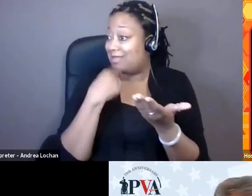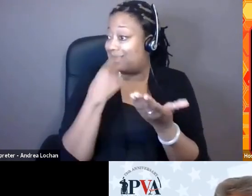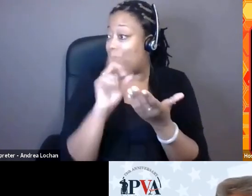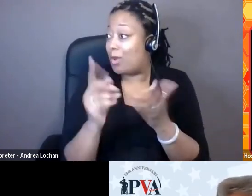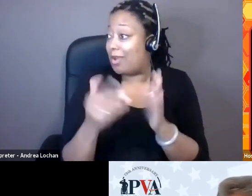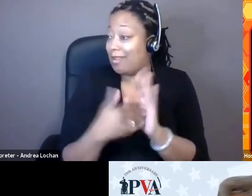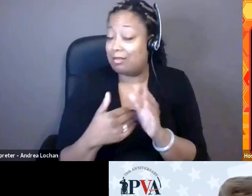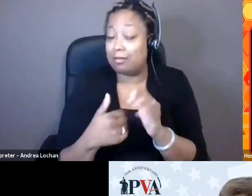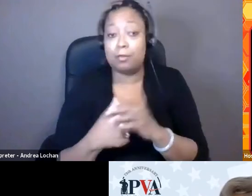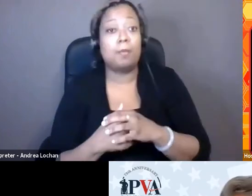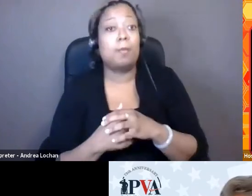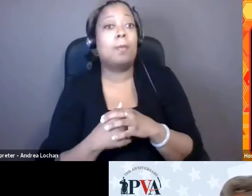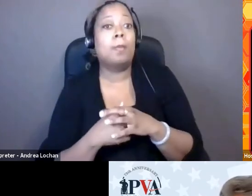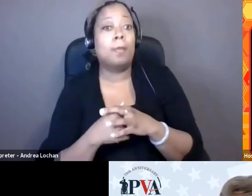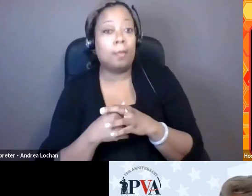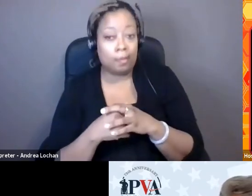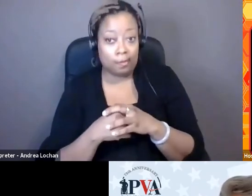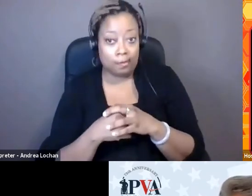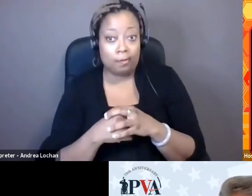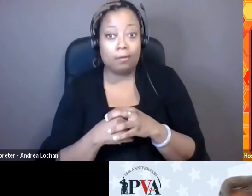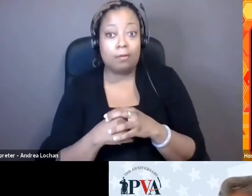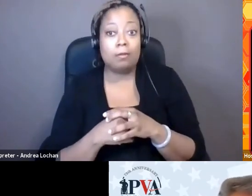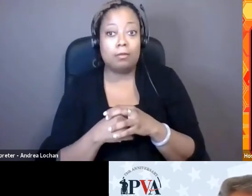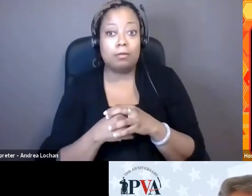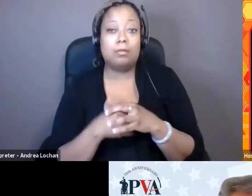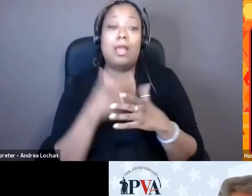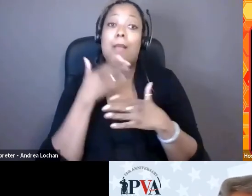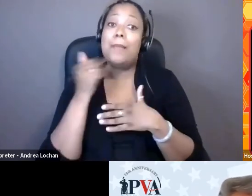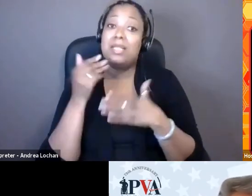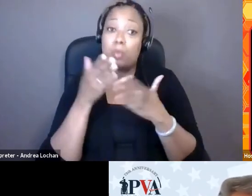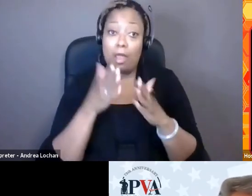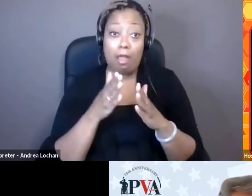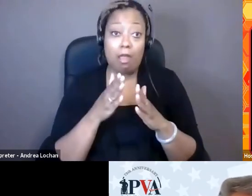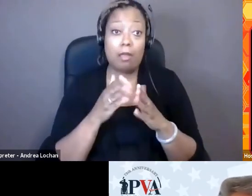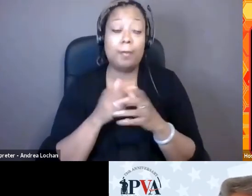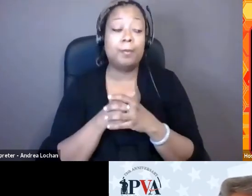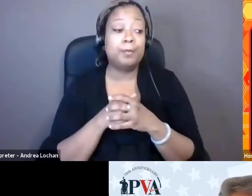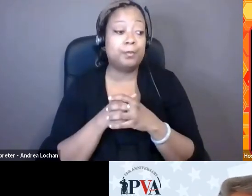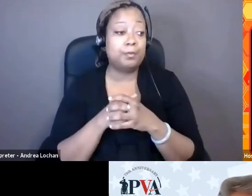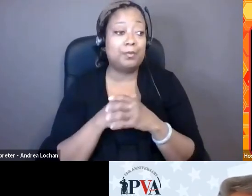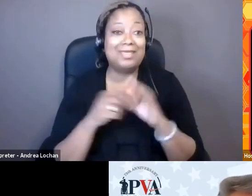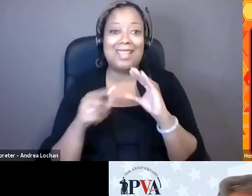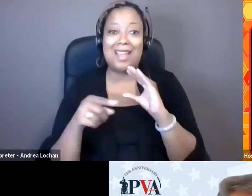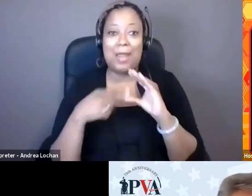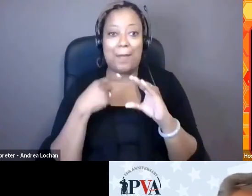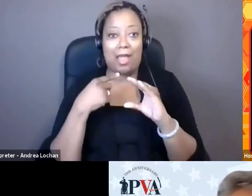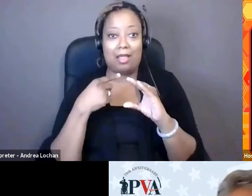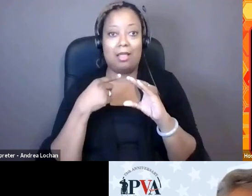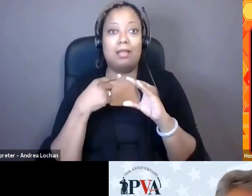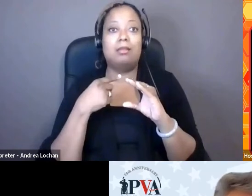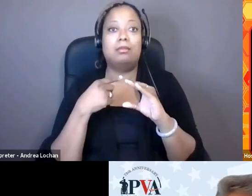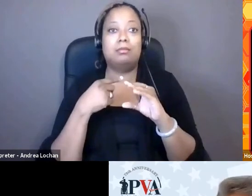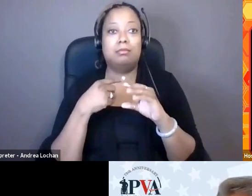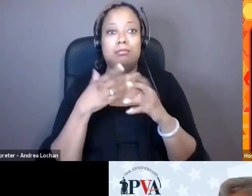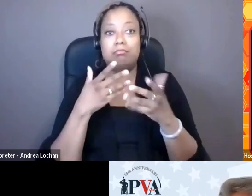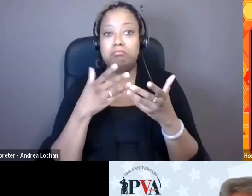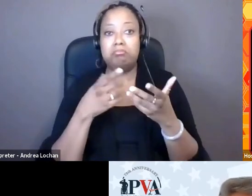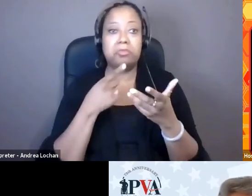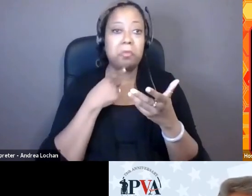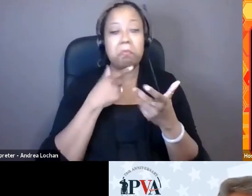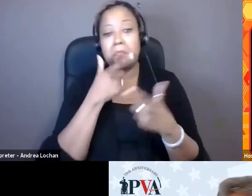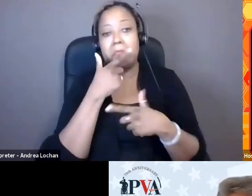again? Okay, so really the best way to do it is to email us your interest in purchasing the